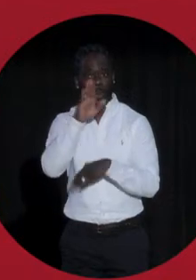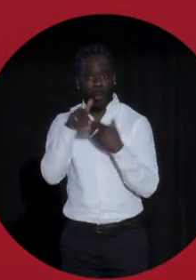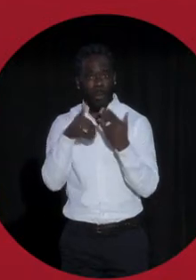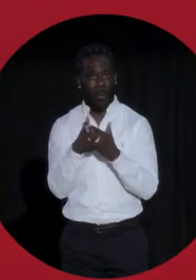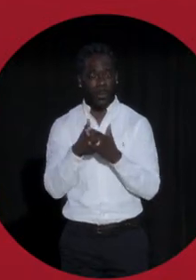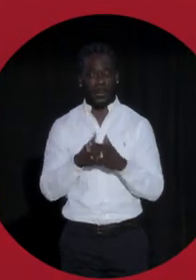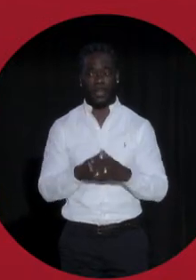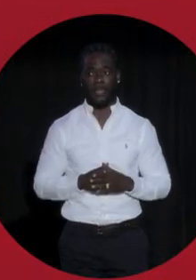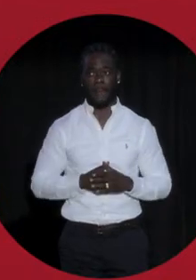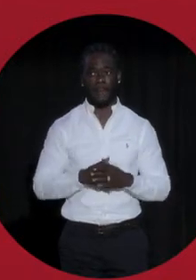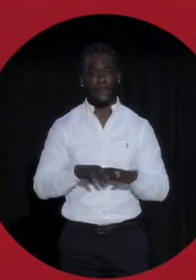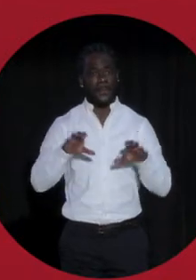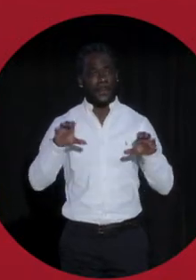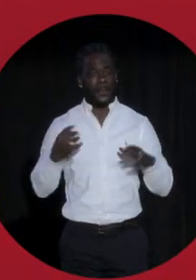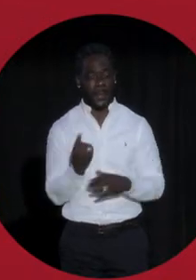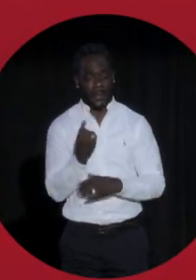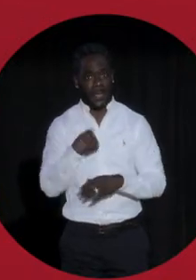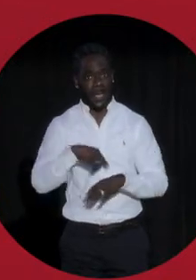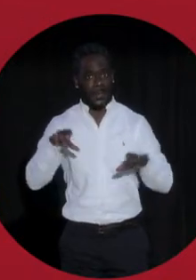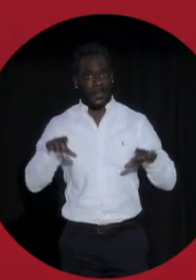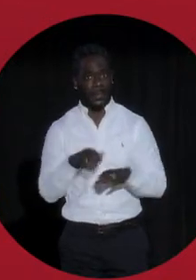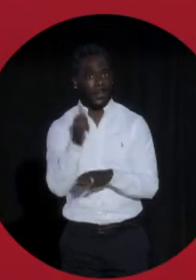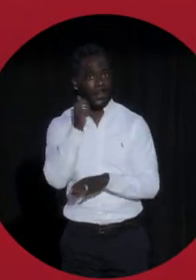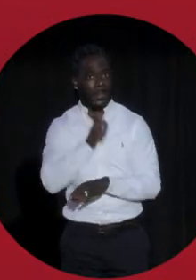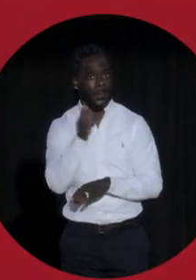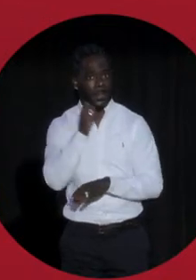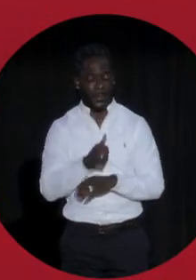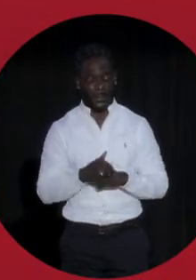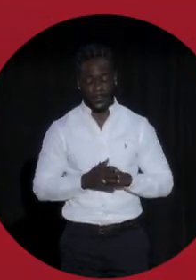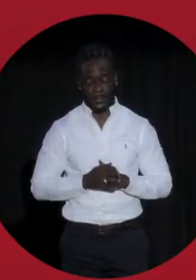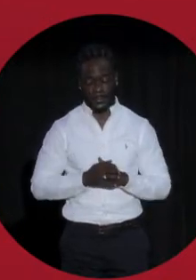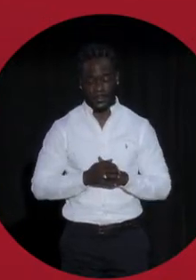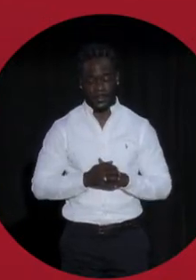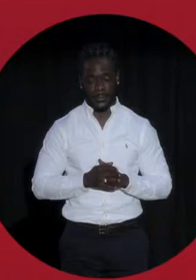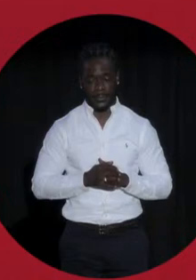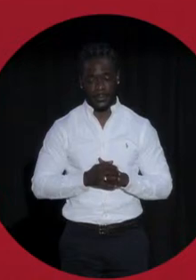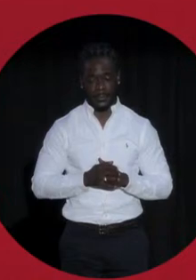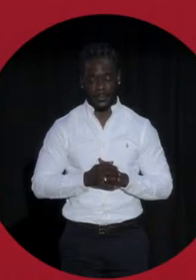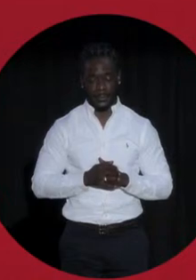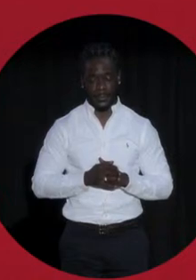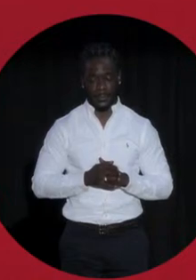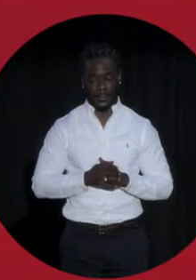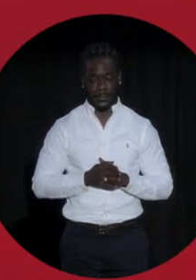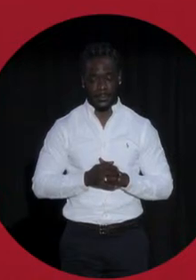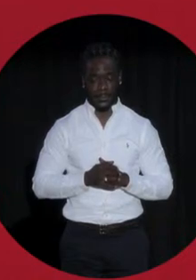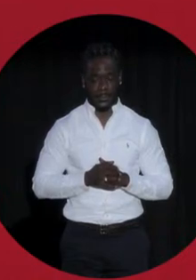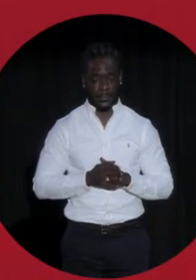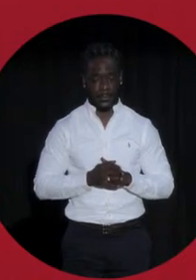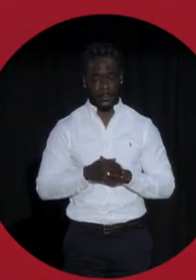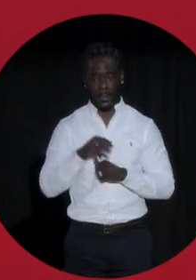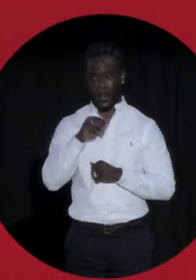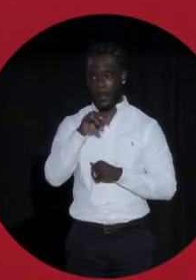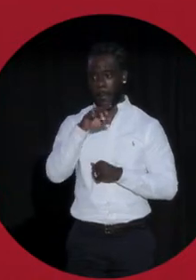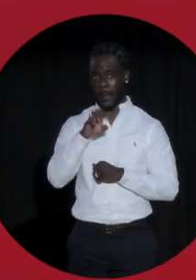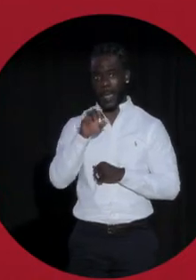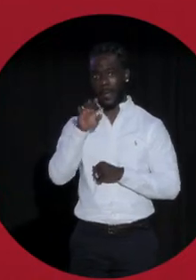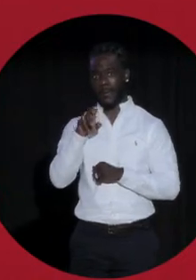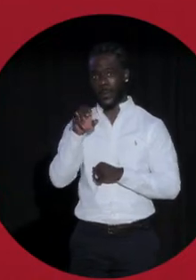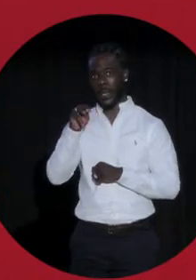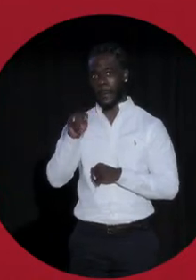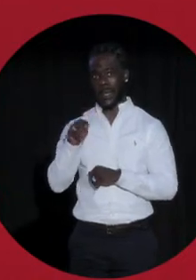people, something I did every single day. Often, Apostle Mike Freeman, I use your brother's